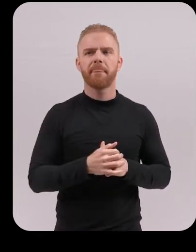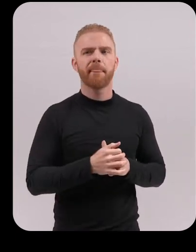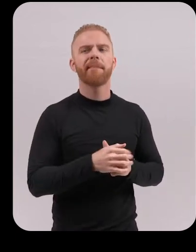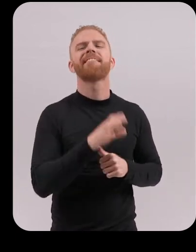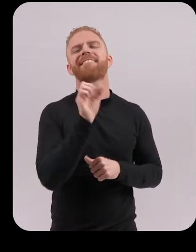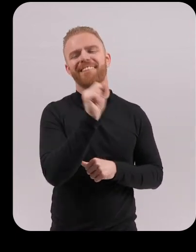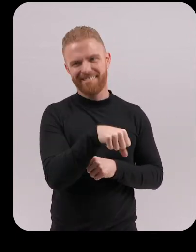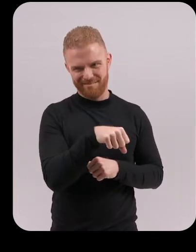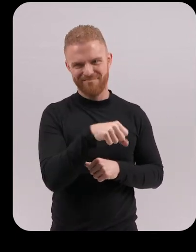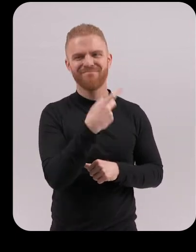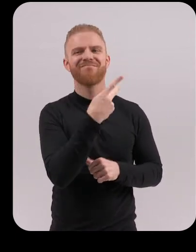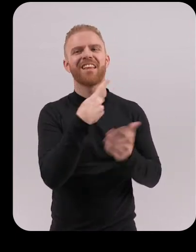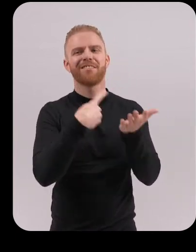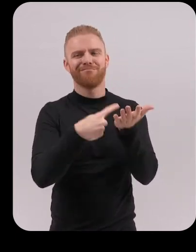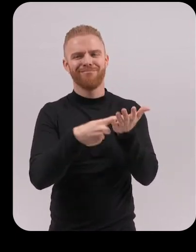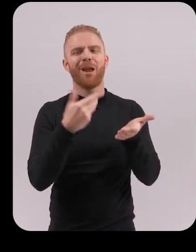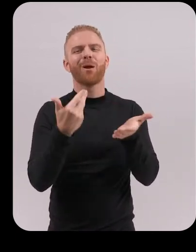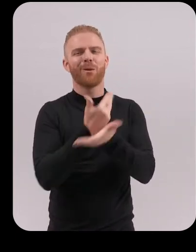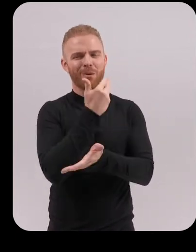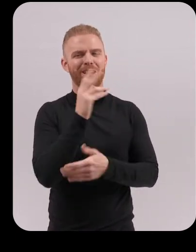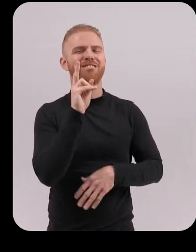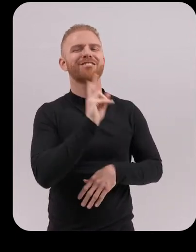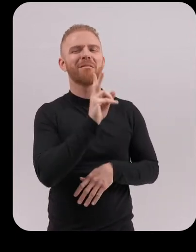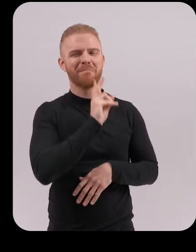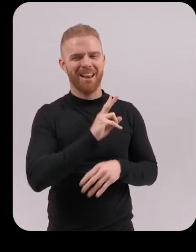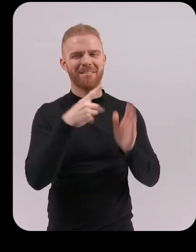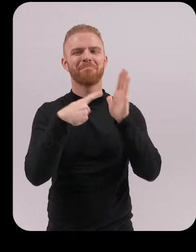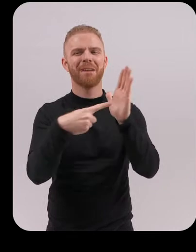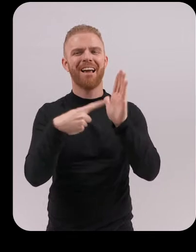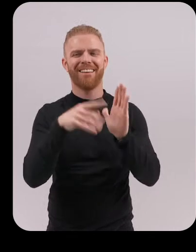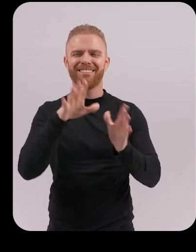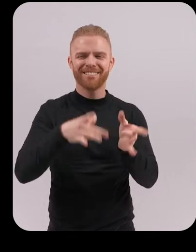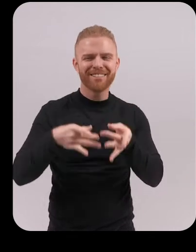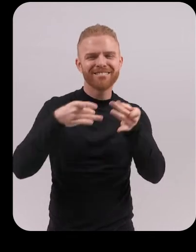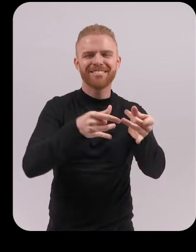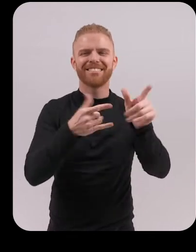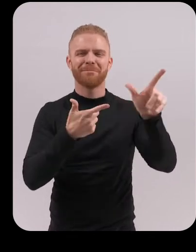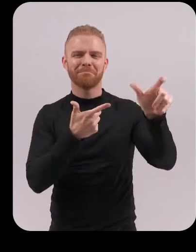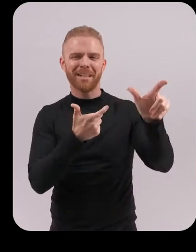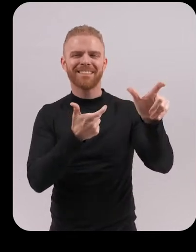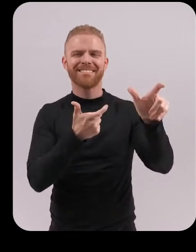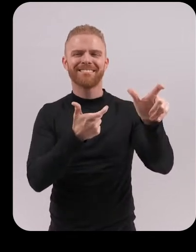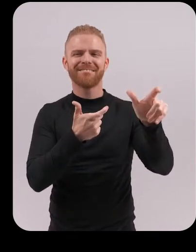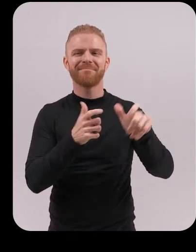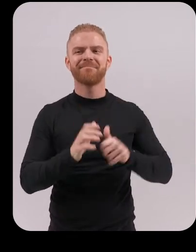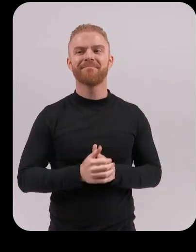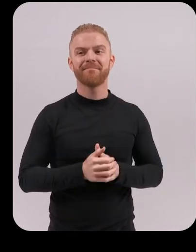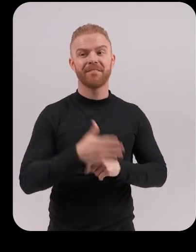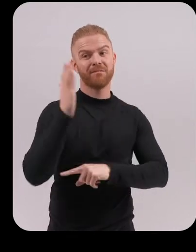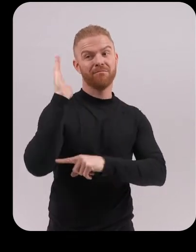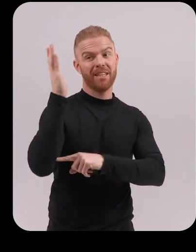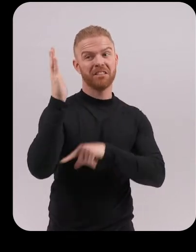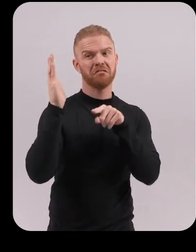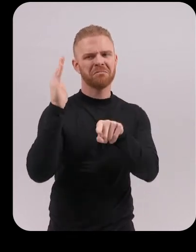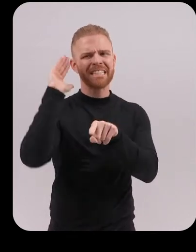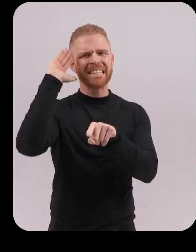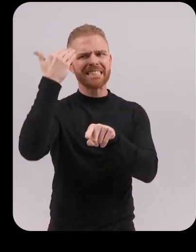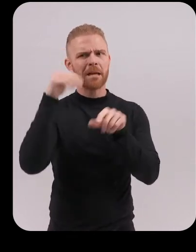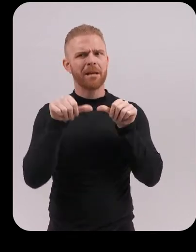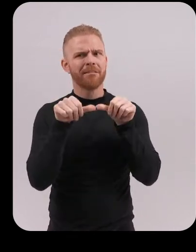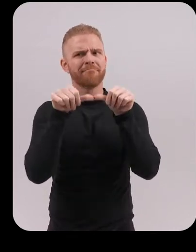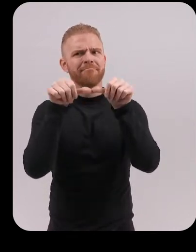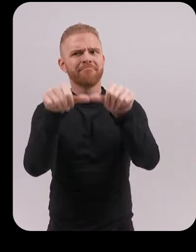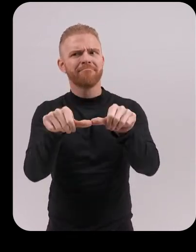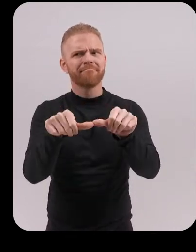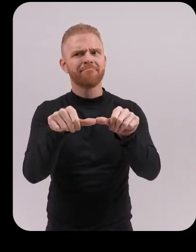Yes, we were discussing the new Gemini model and its efficiency and speed. The presentation seems to have moved on, though.